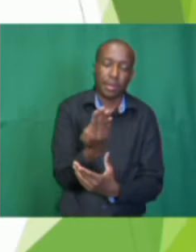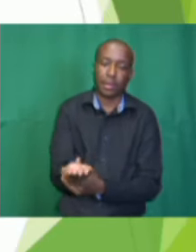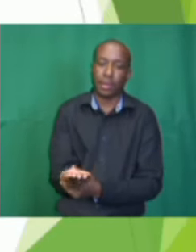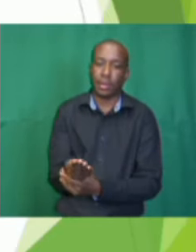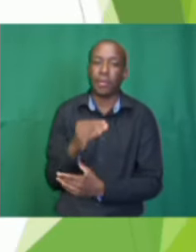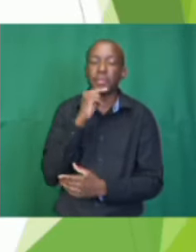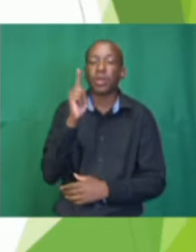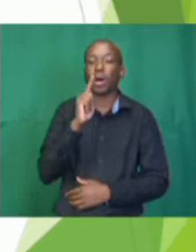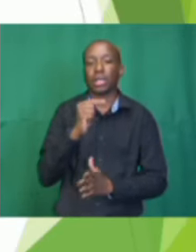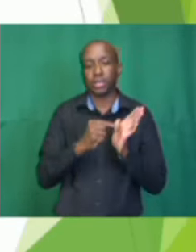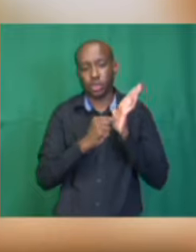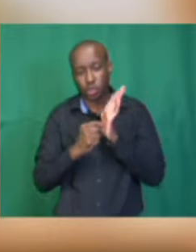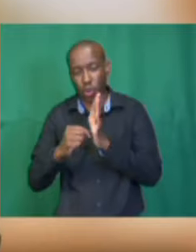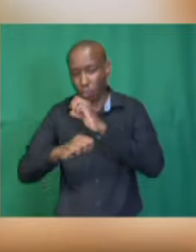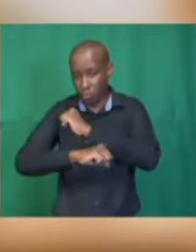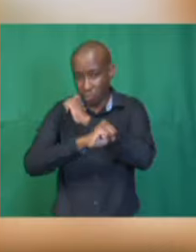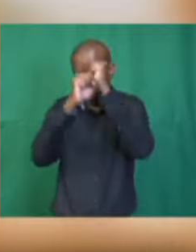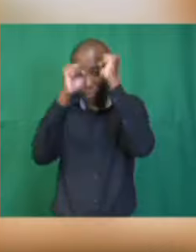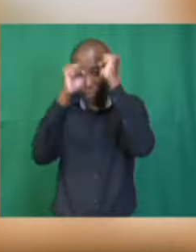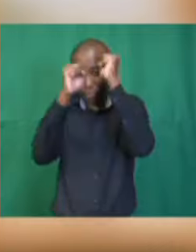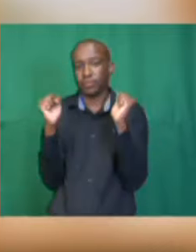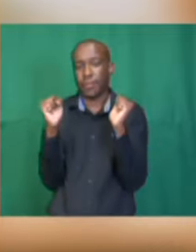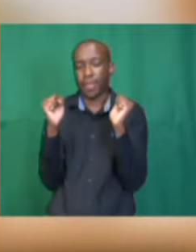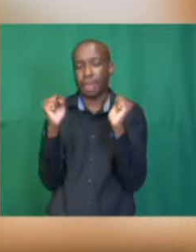are victorious. Why victorious? This was